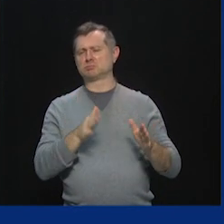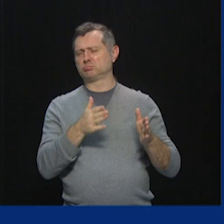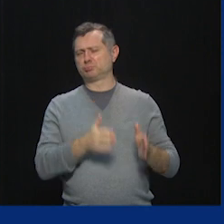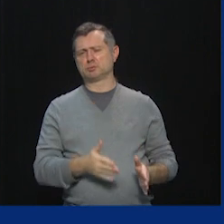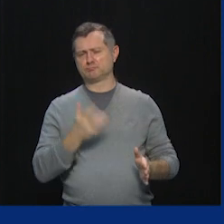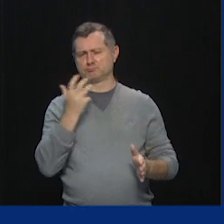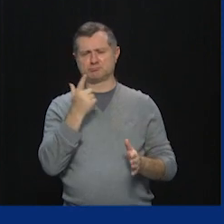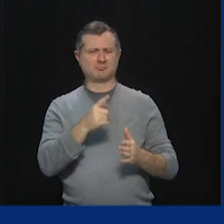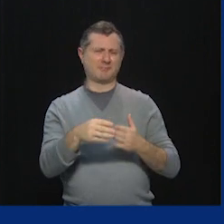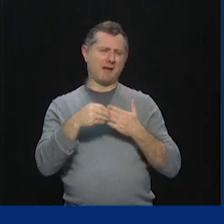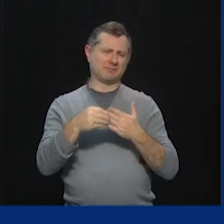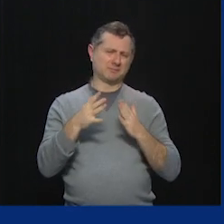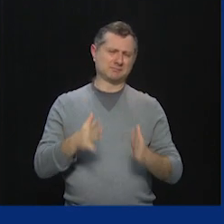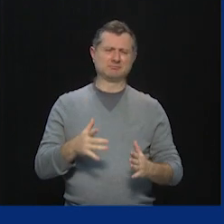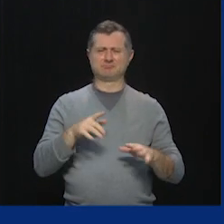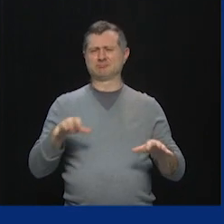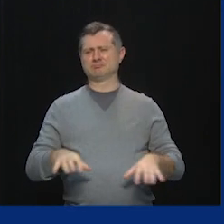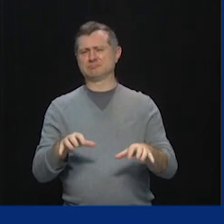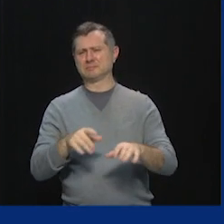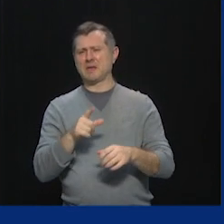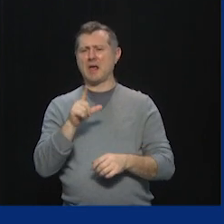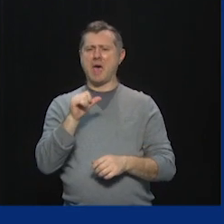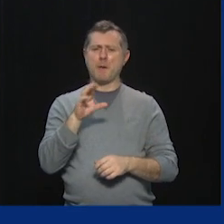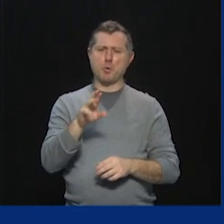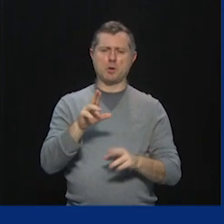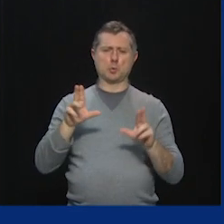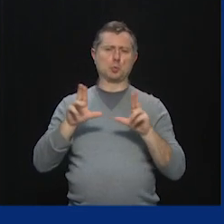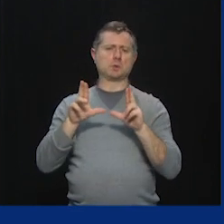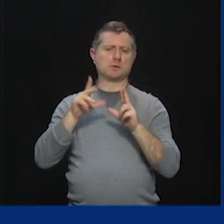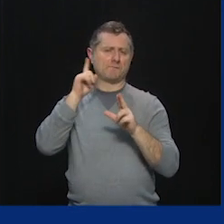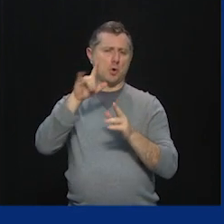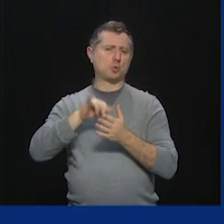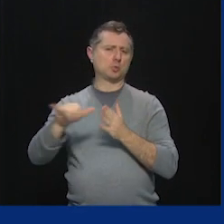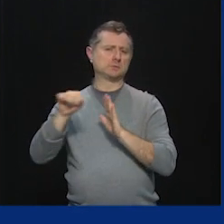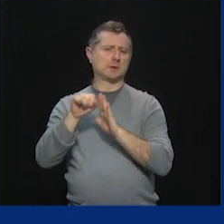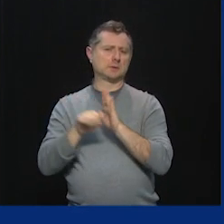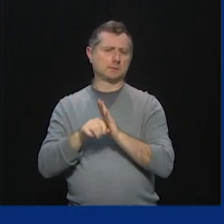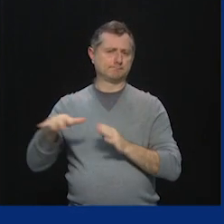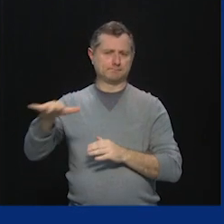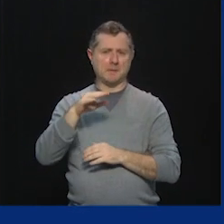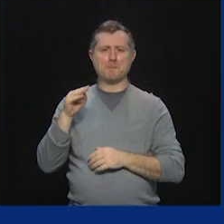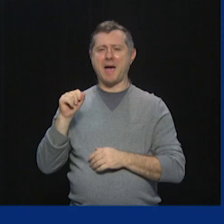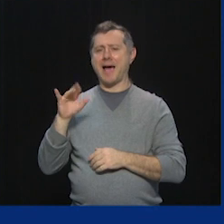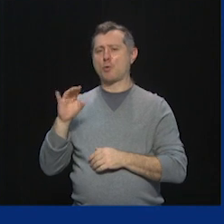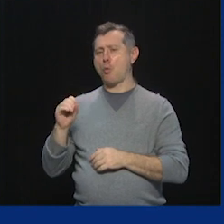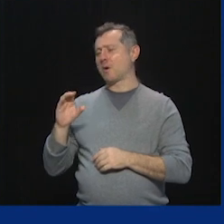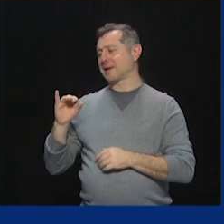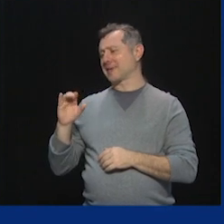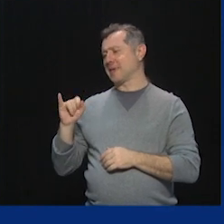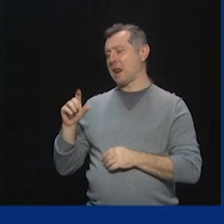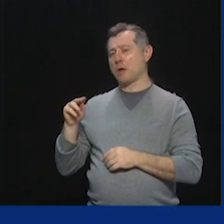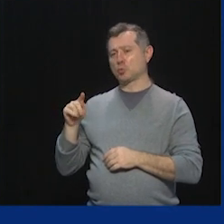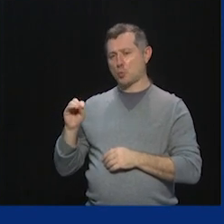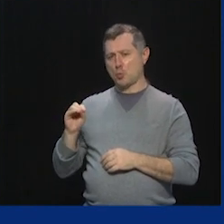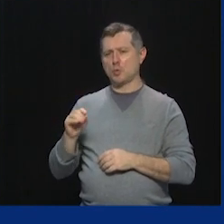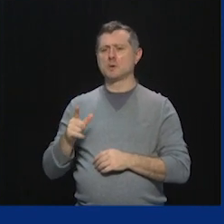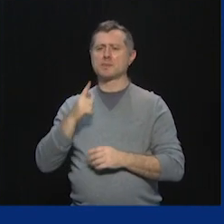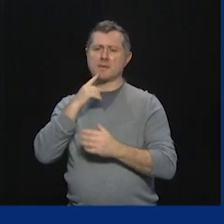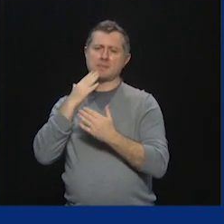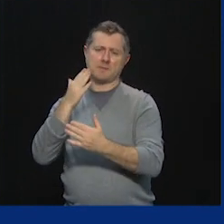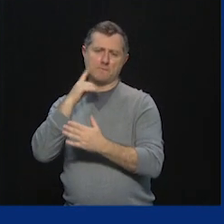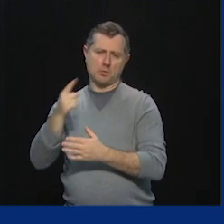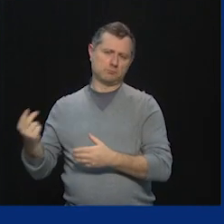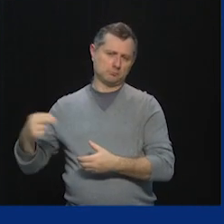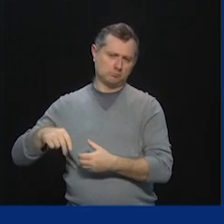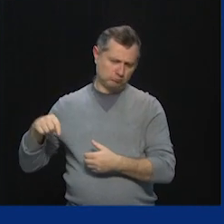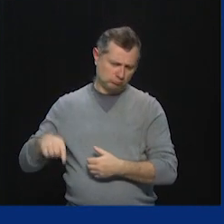York State, Mario Salento. We wish him happy Labor Day week, but also thank him for his very intense involvement